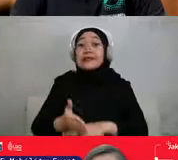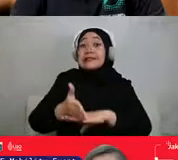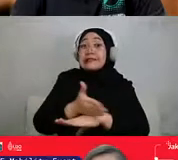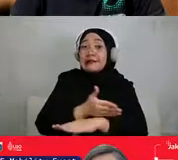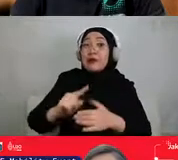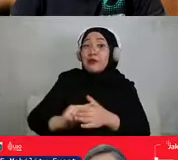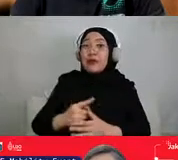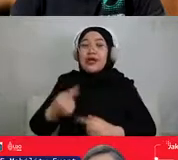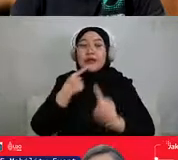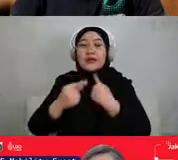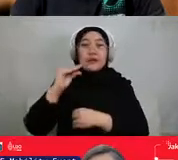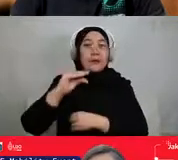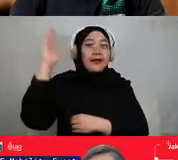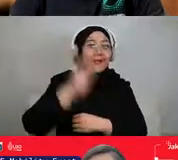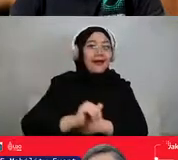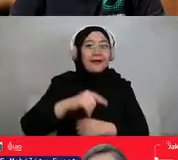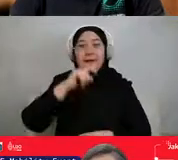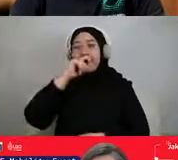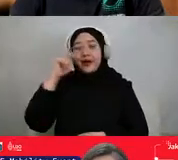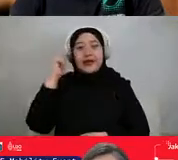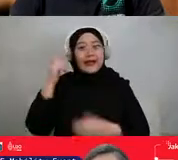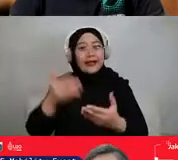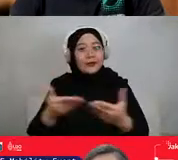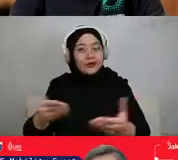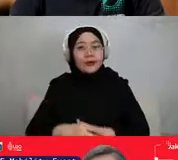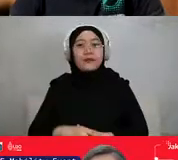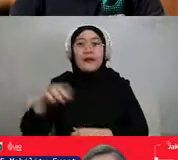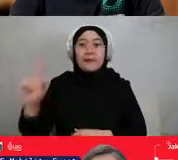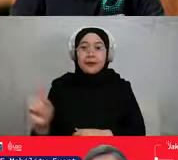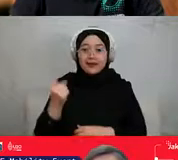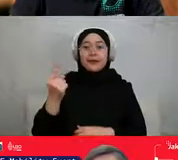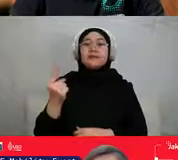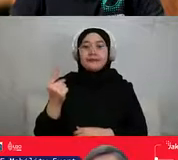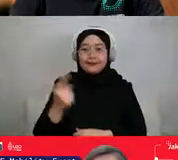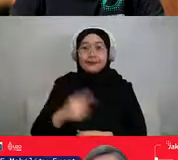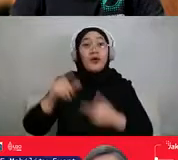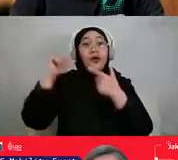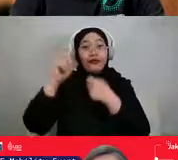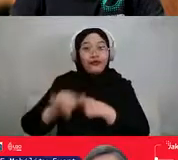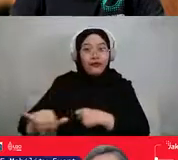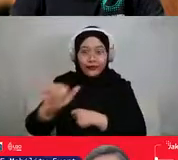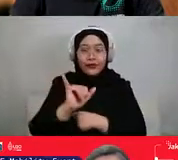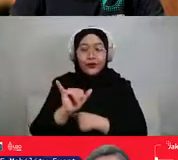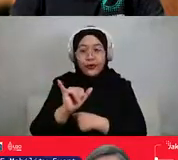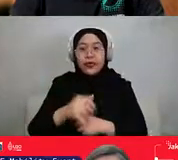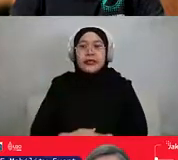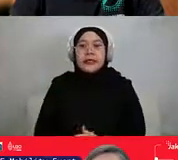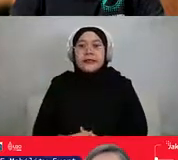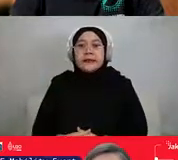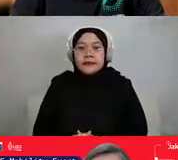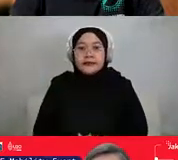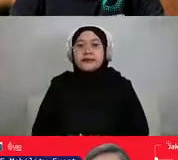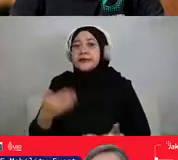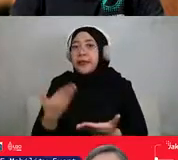ladies and gentlemen, we will first have a photo session. Therefore, I would like to kindly invite all the speakers and also